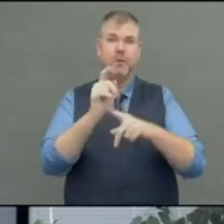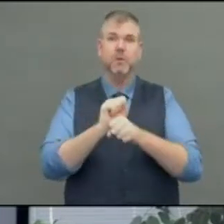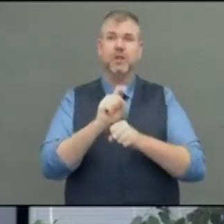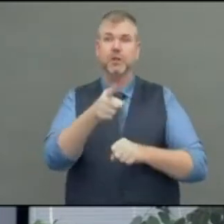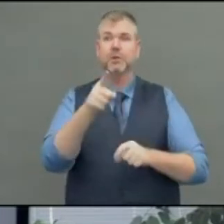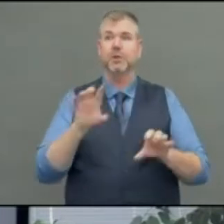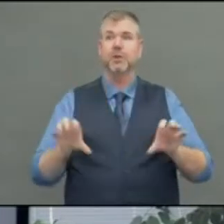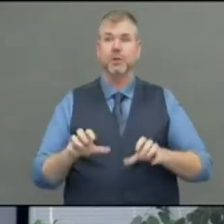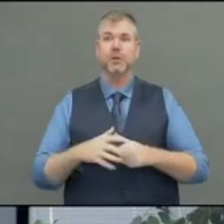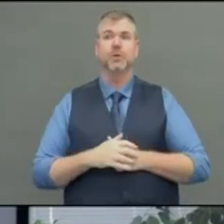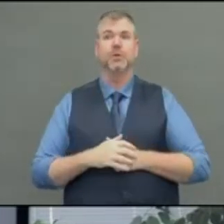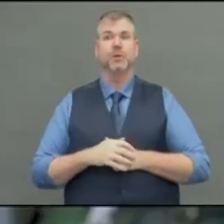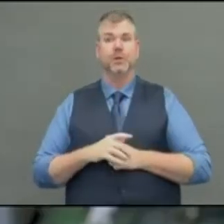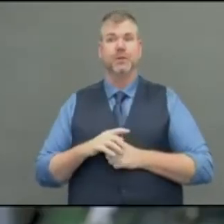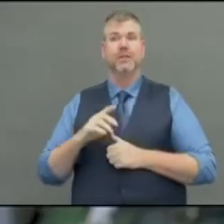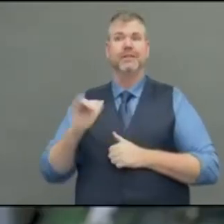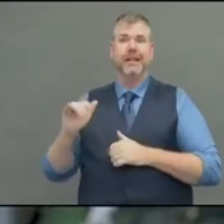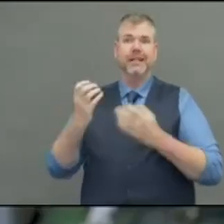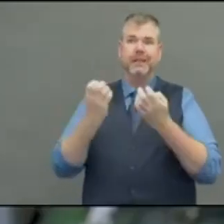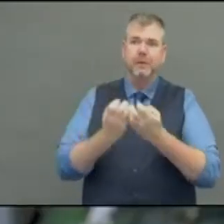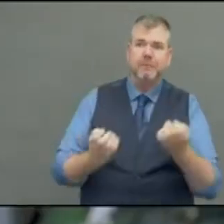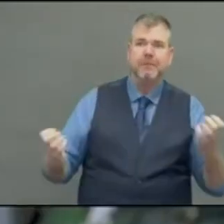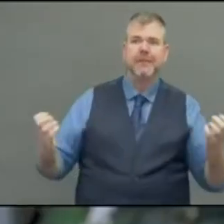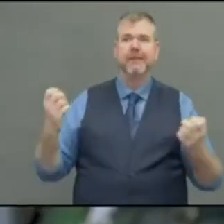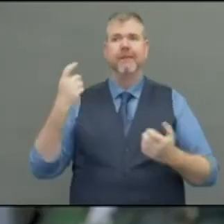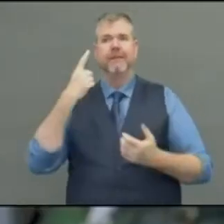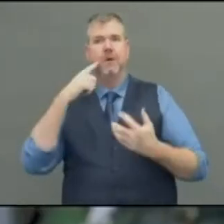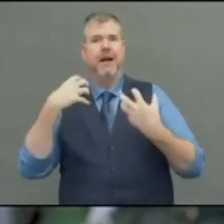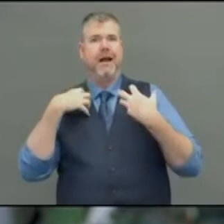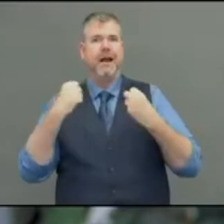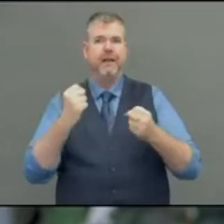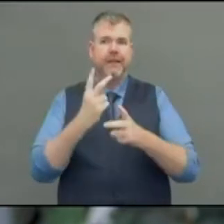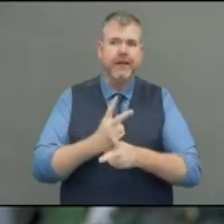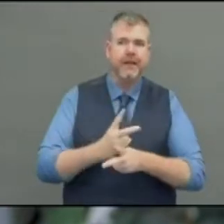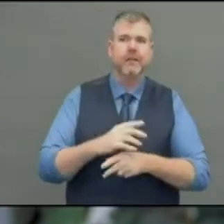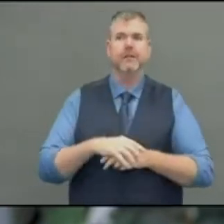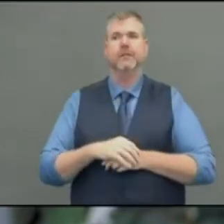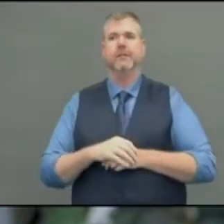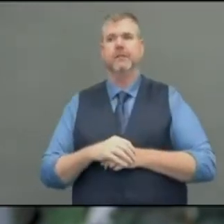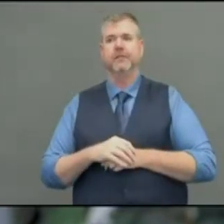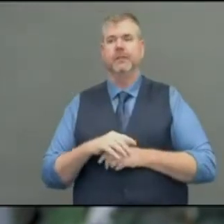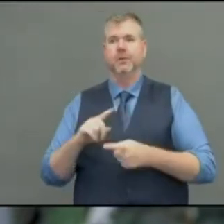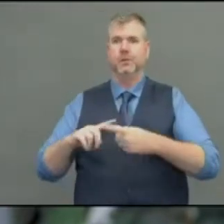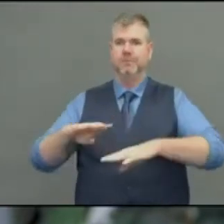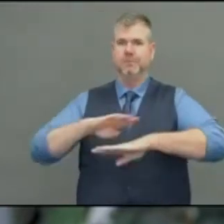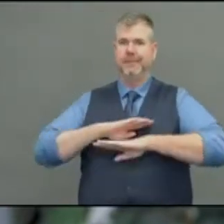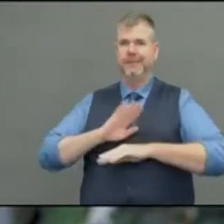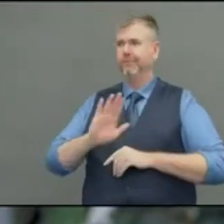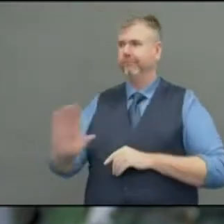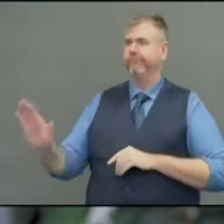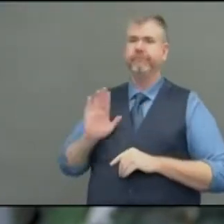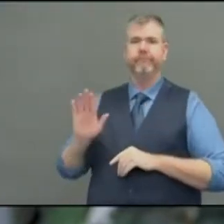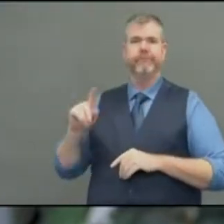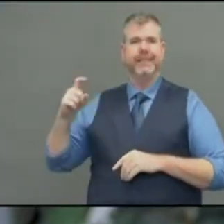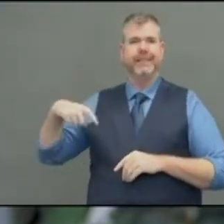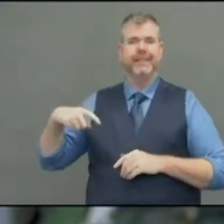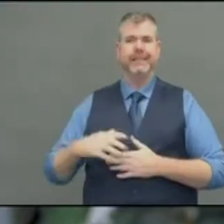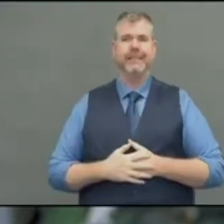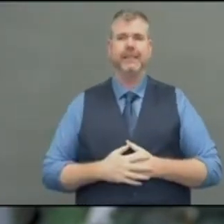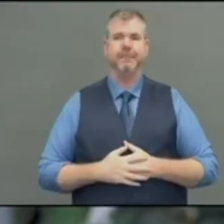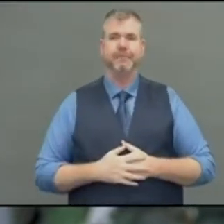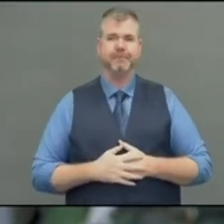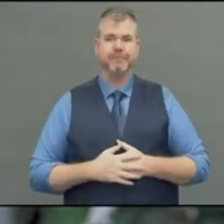to healthcare, to their doctors, and to meet their needs. Now, earlier you mentioned that the program is funded through the